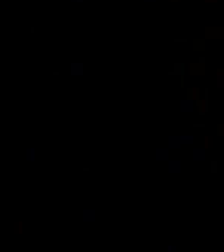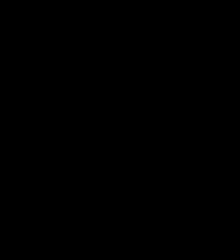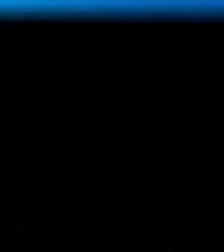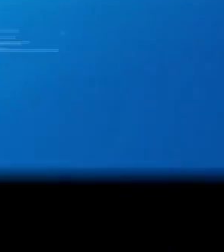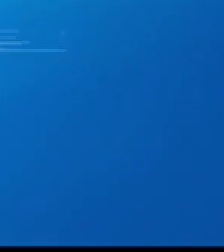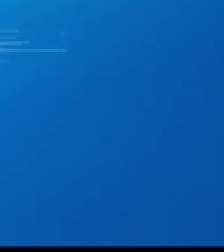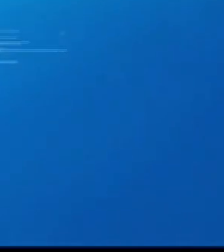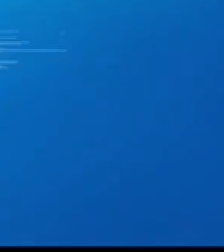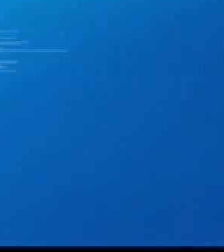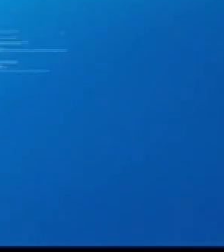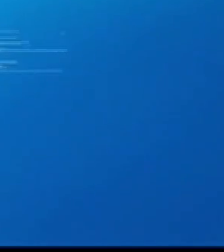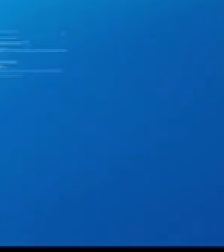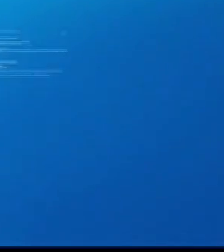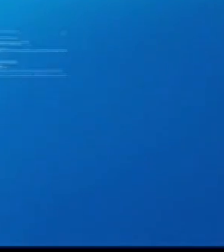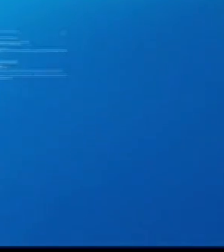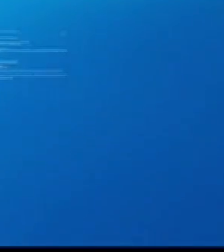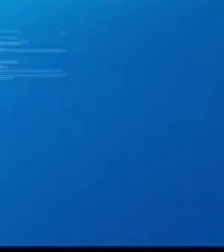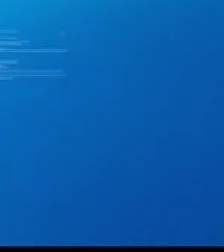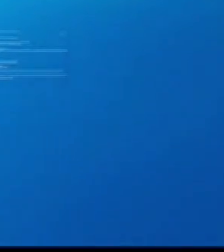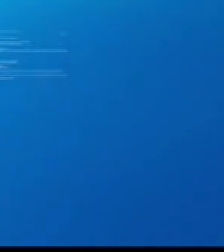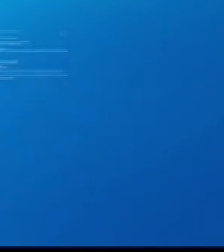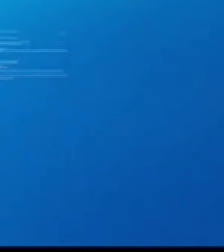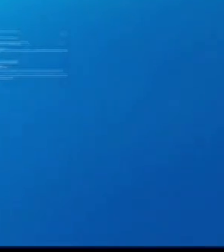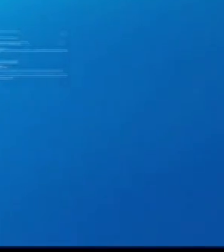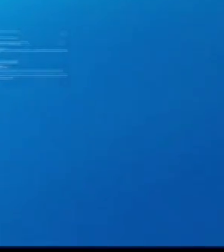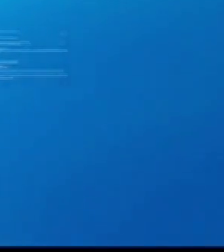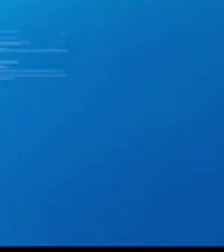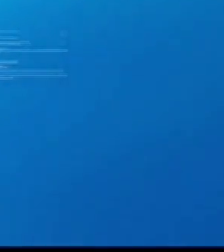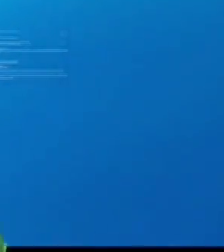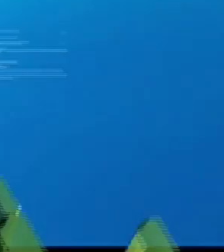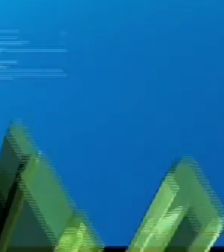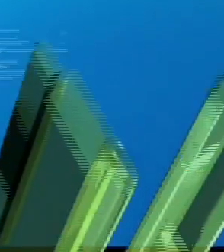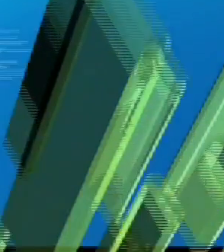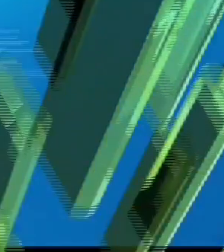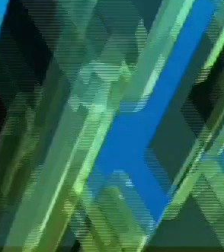ZNS Network presents The Bahamas Tonight.